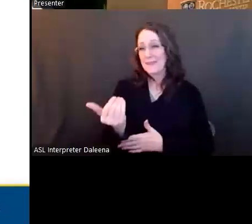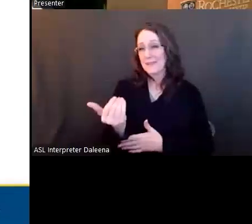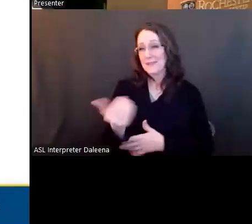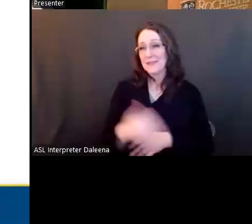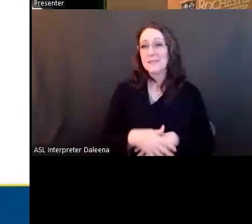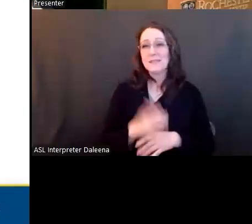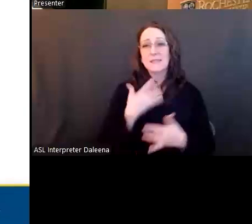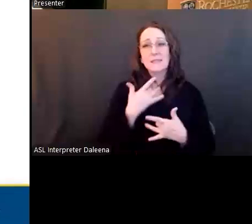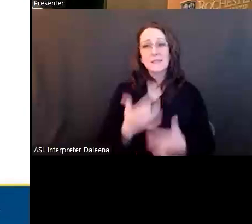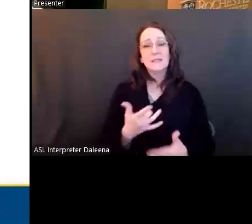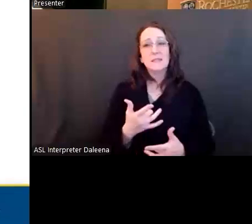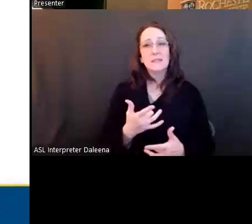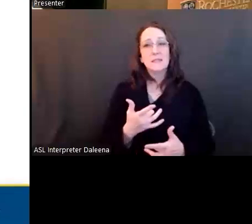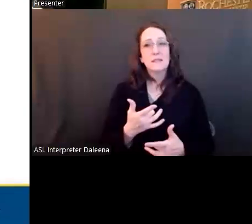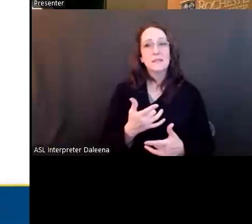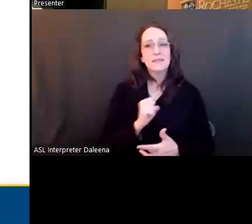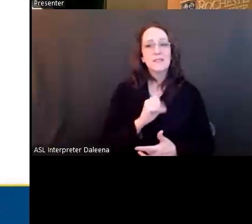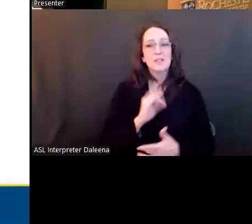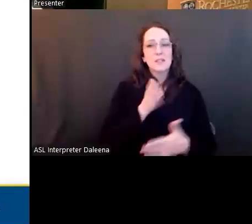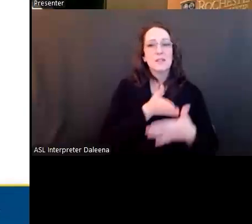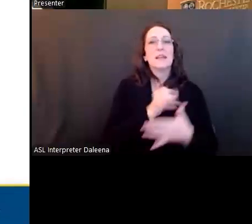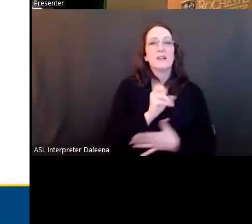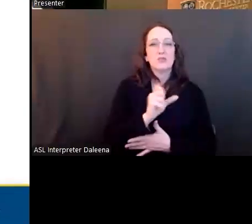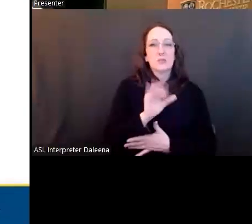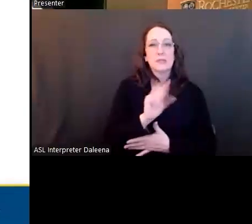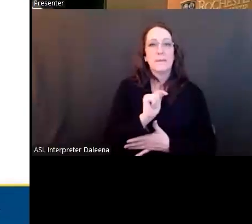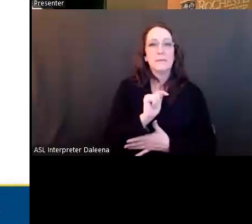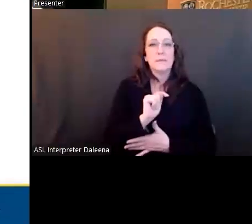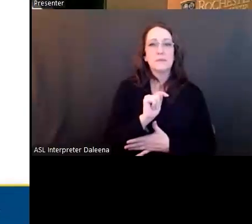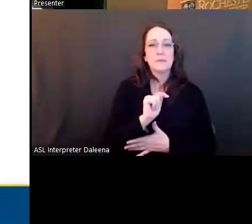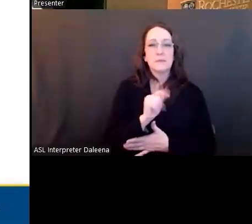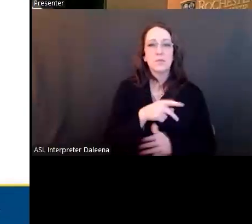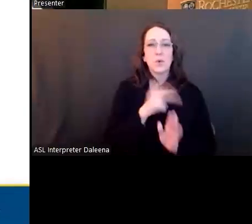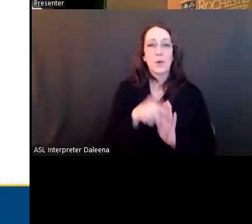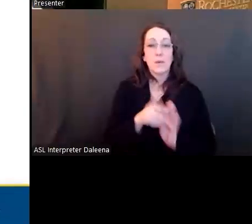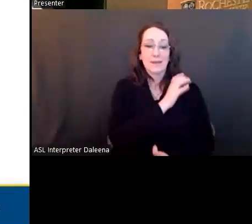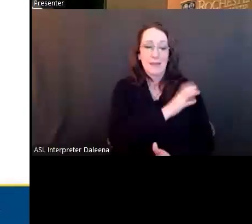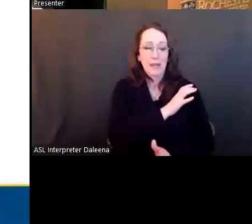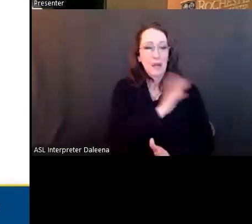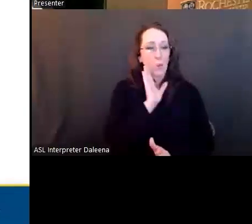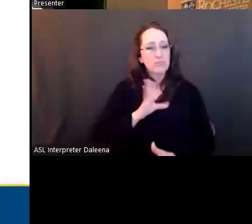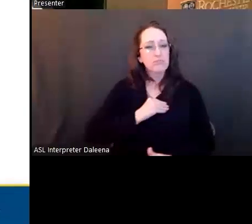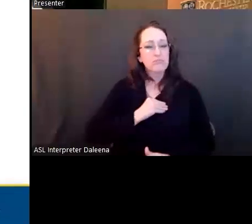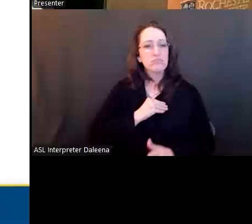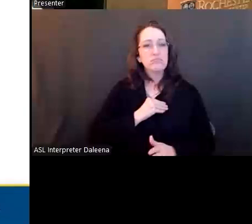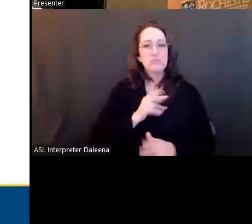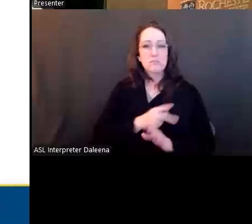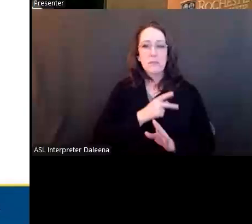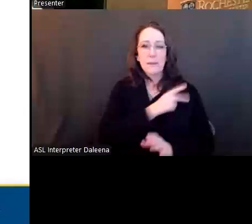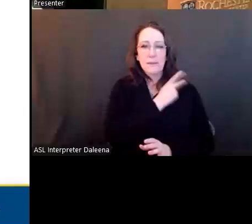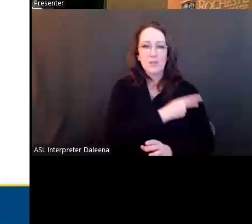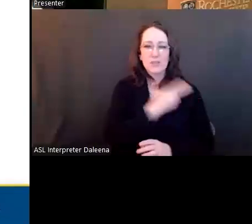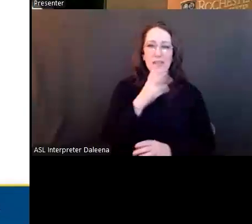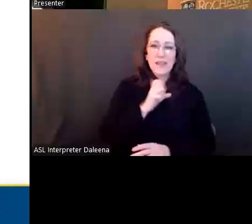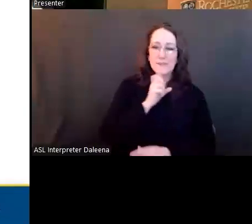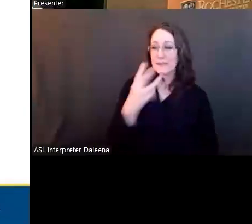is typically in our Intercept program. Clinic will begin taking patients at 16 or